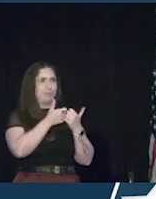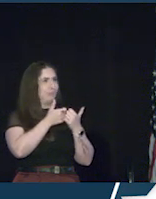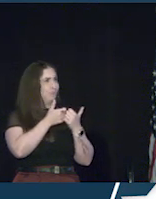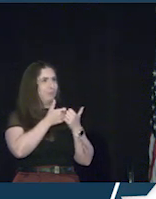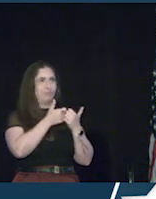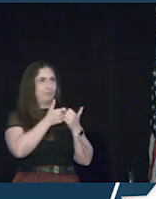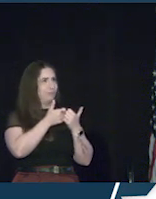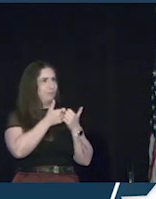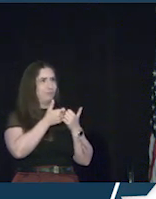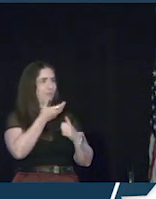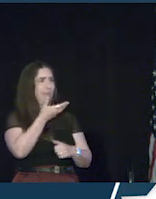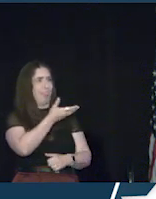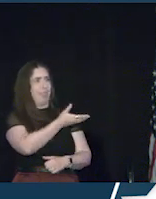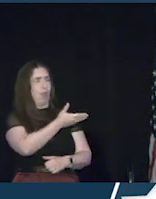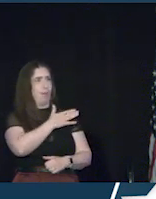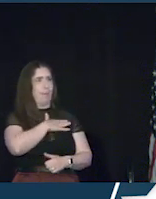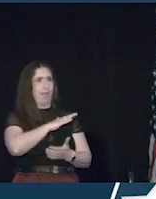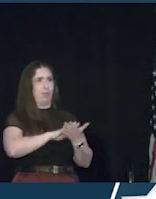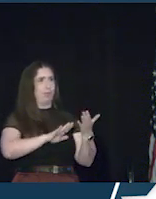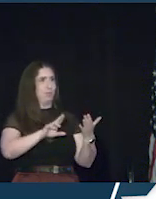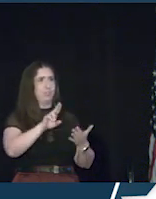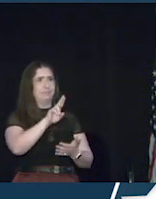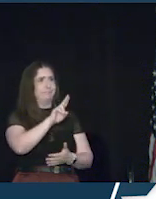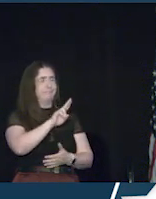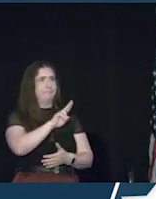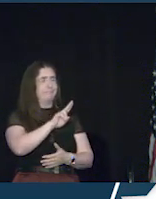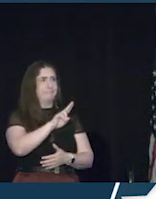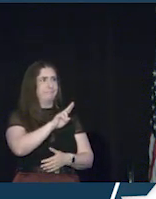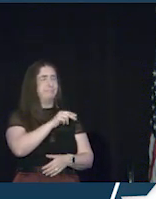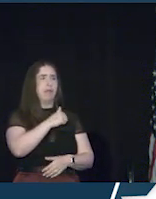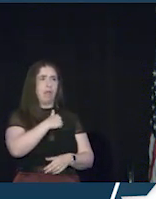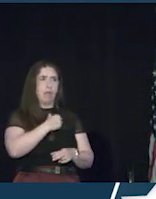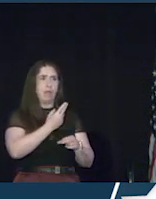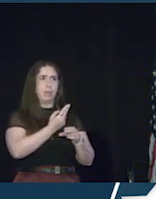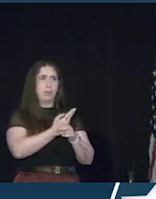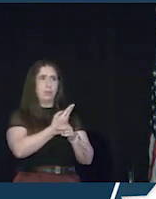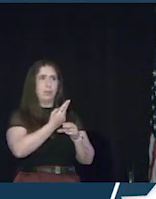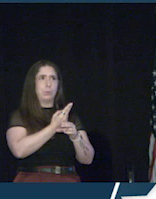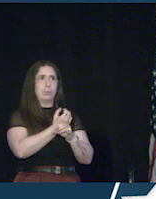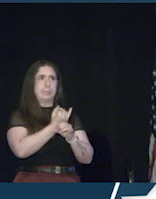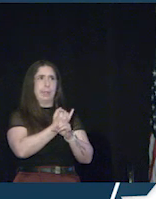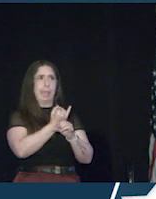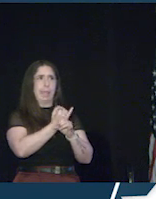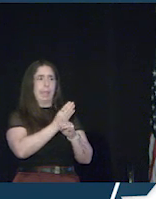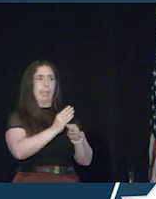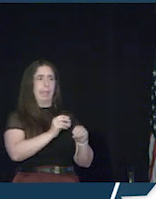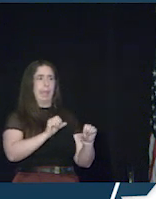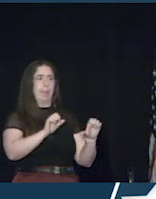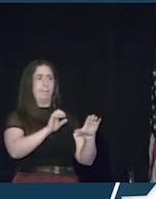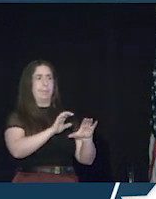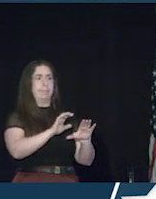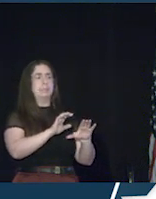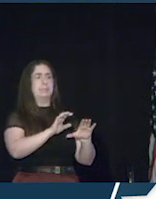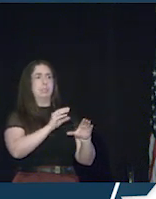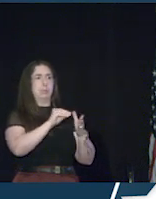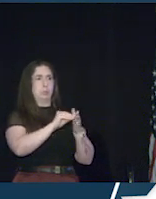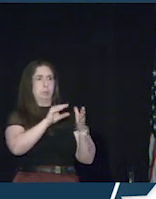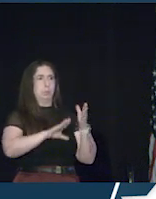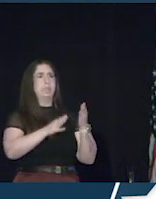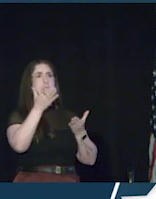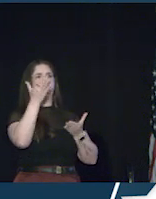Mason University. I used the campus disability services department and was